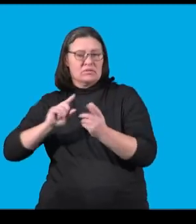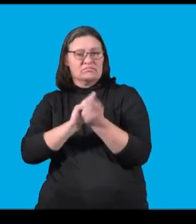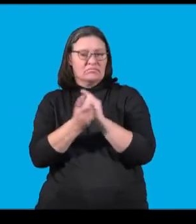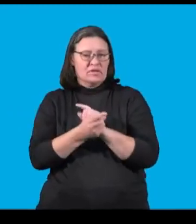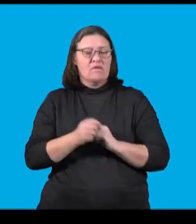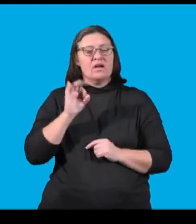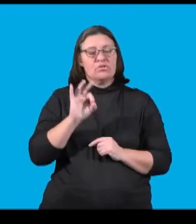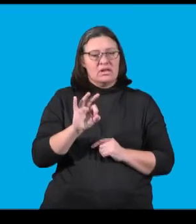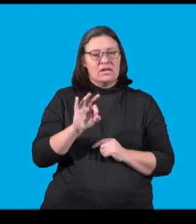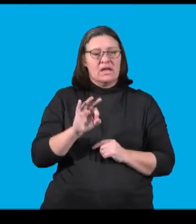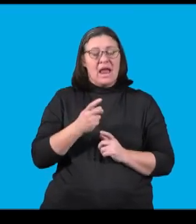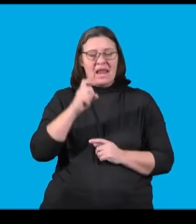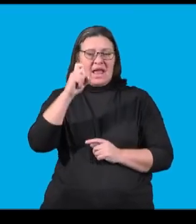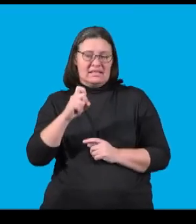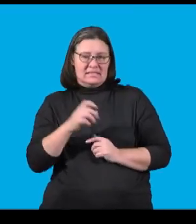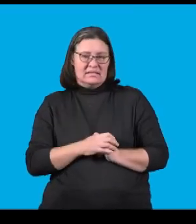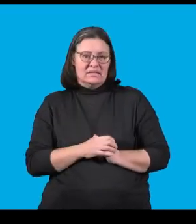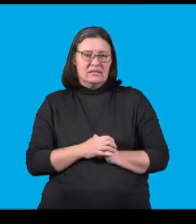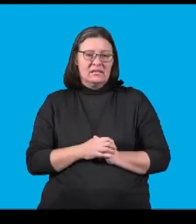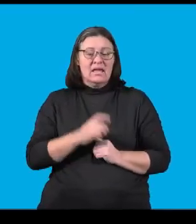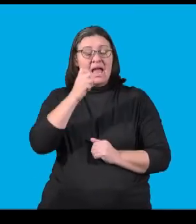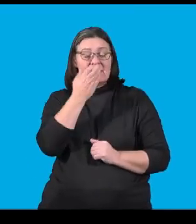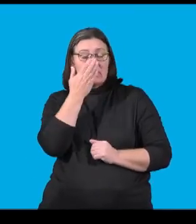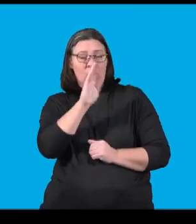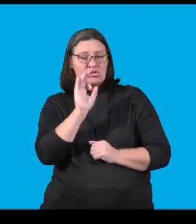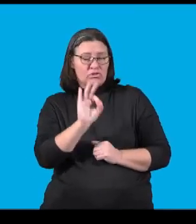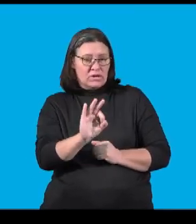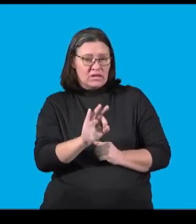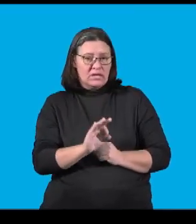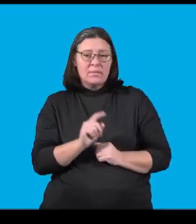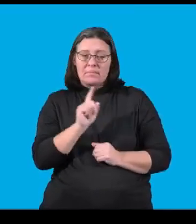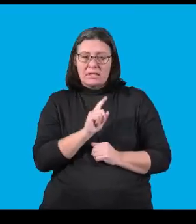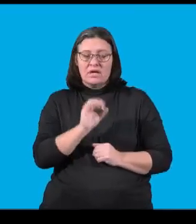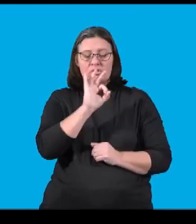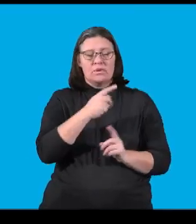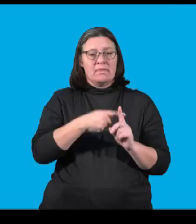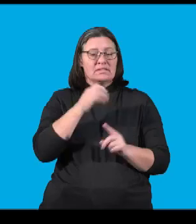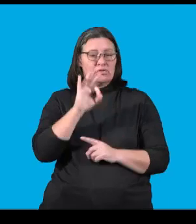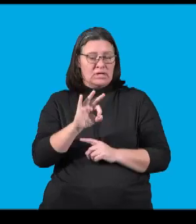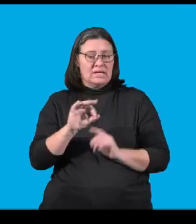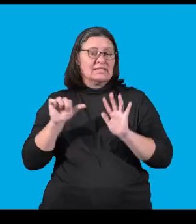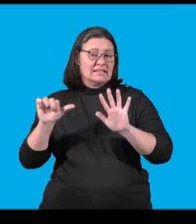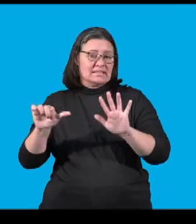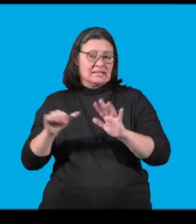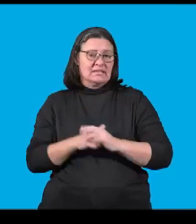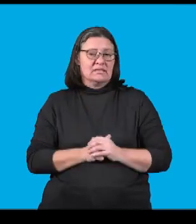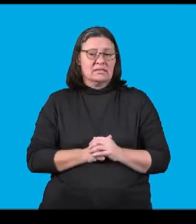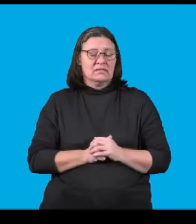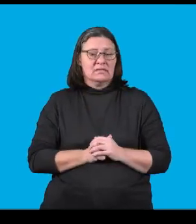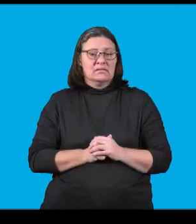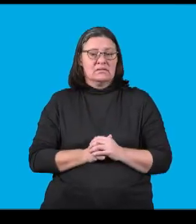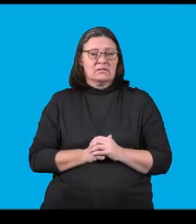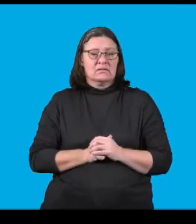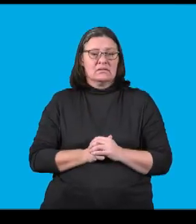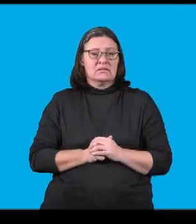the value of 3 in place of x, and we'll see that the limit as x approaches 3 is going to be equal to 3 plus 3, which is